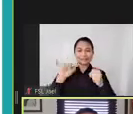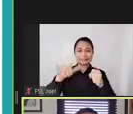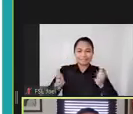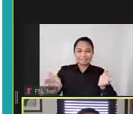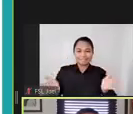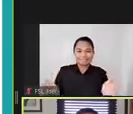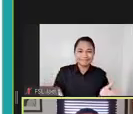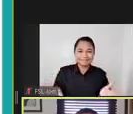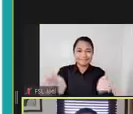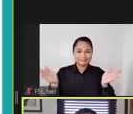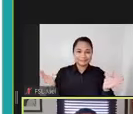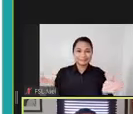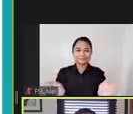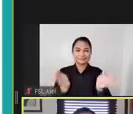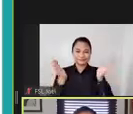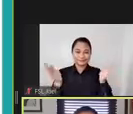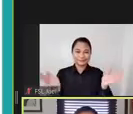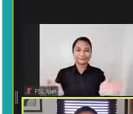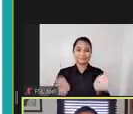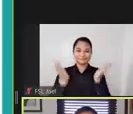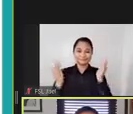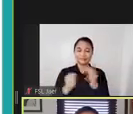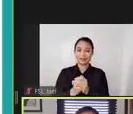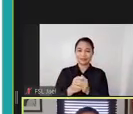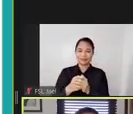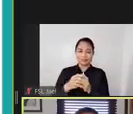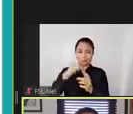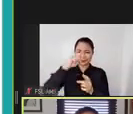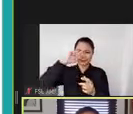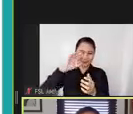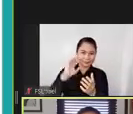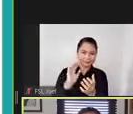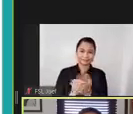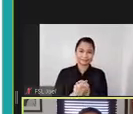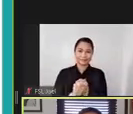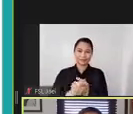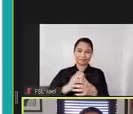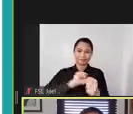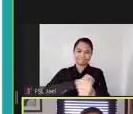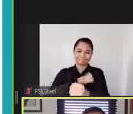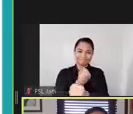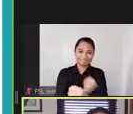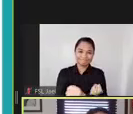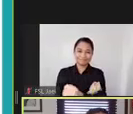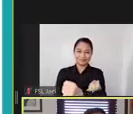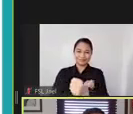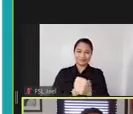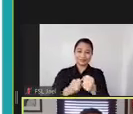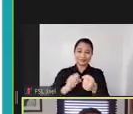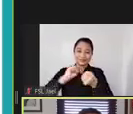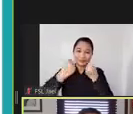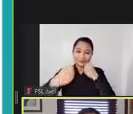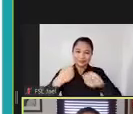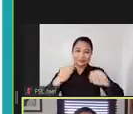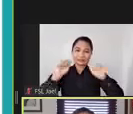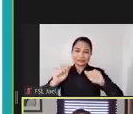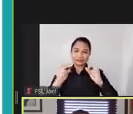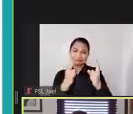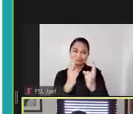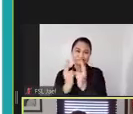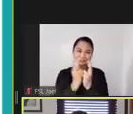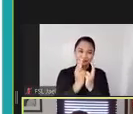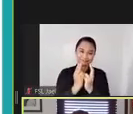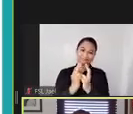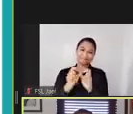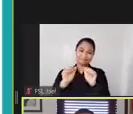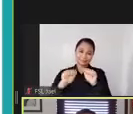also believe that sport is a tool for character building, for nation building, and to teach individuals how